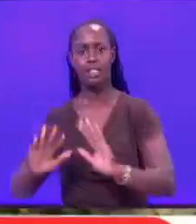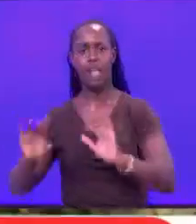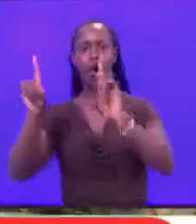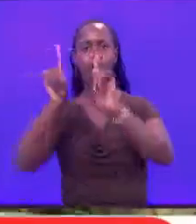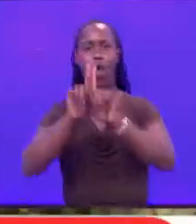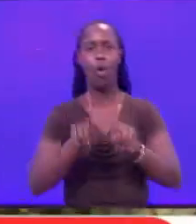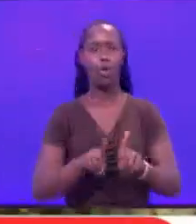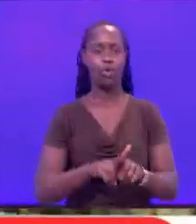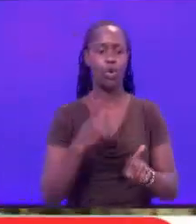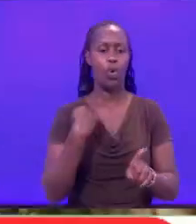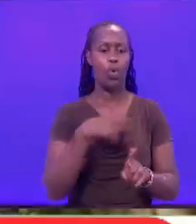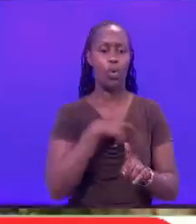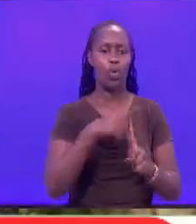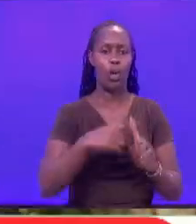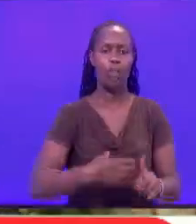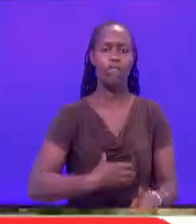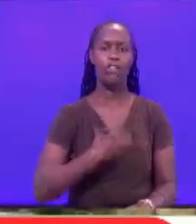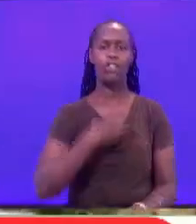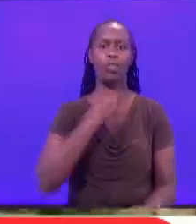tukifanya parental visitation,